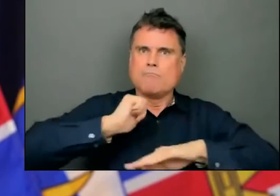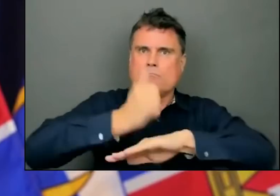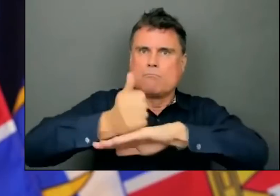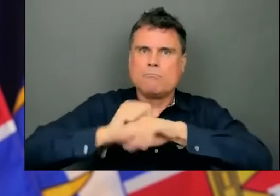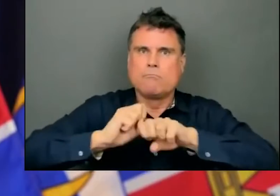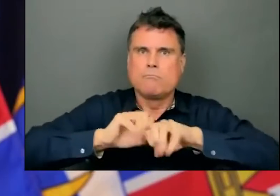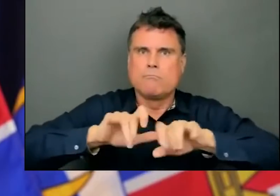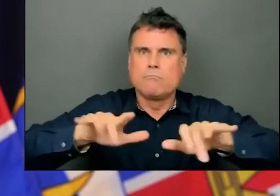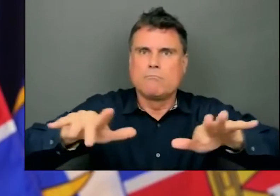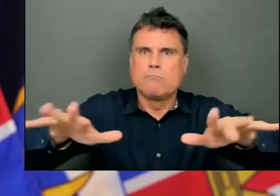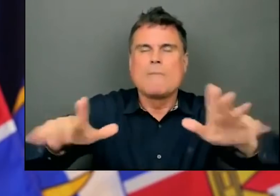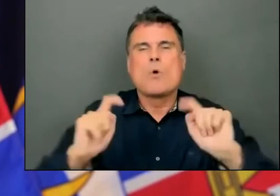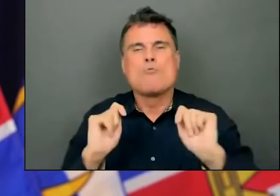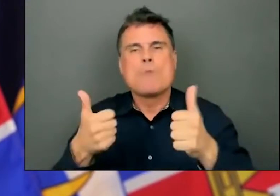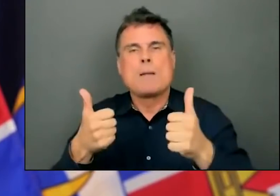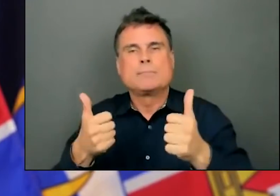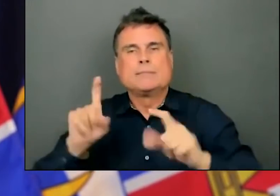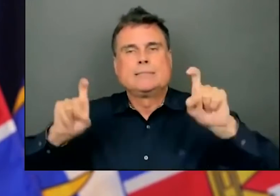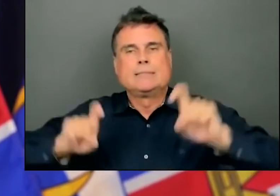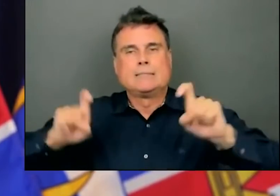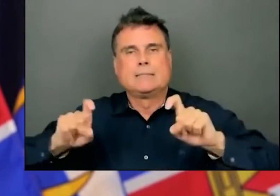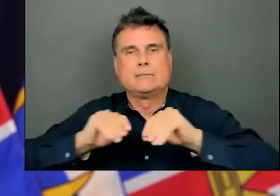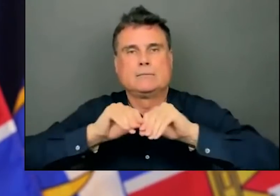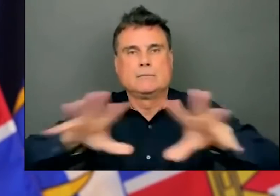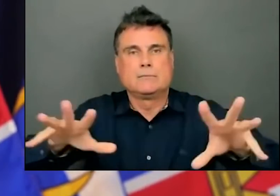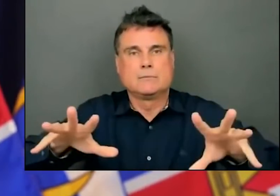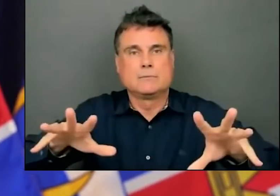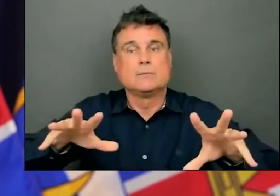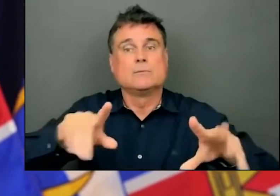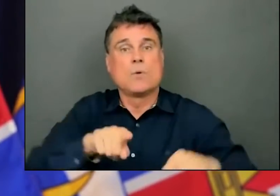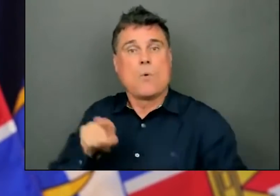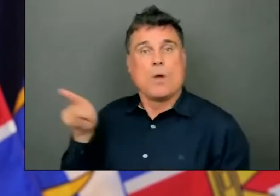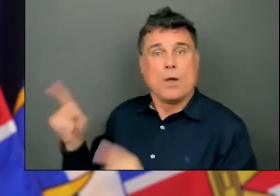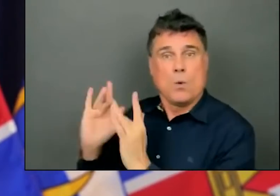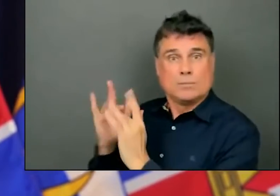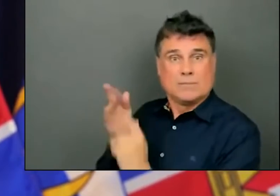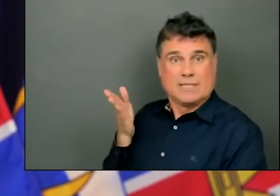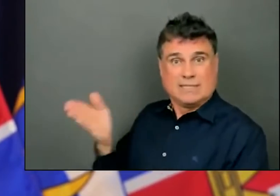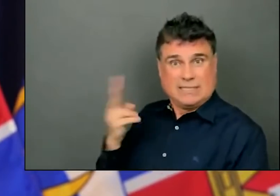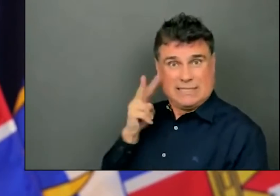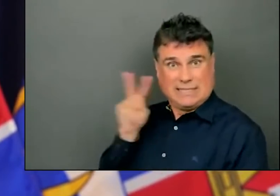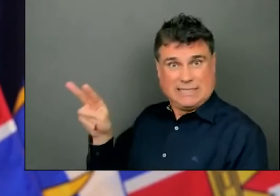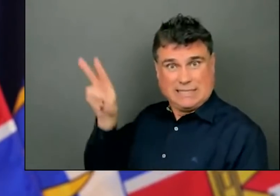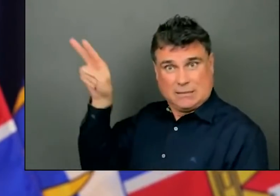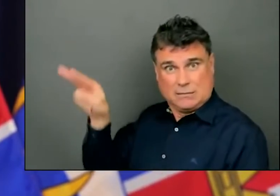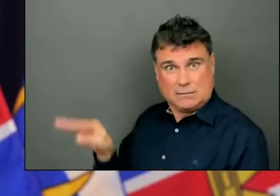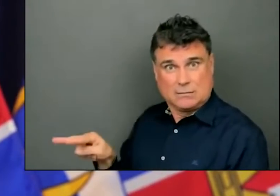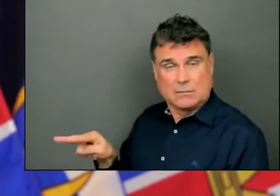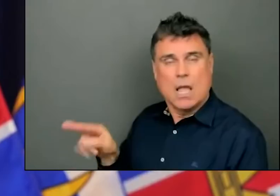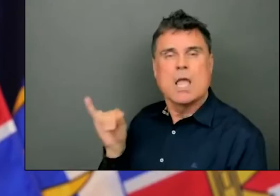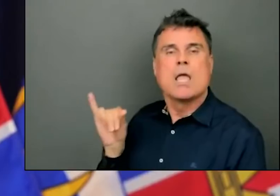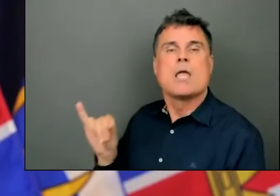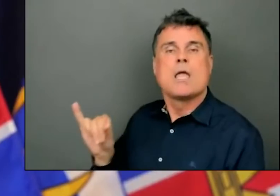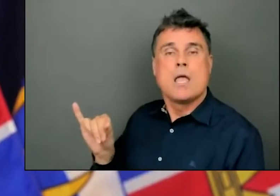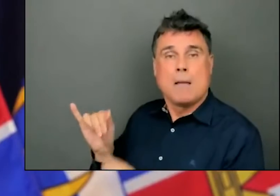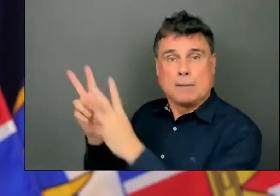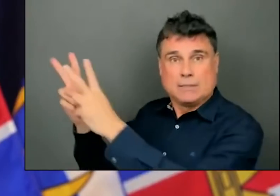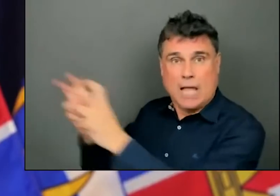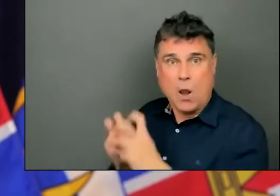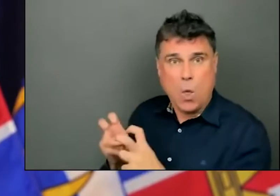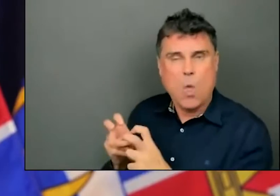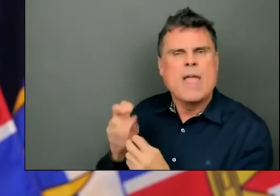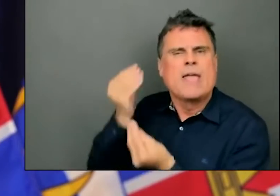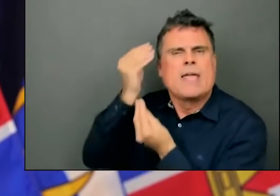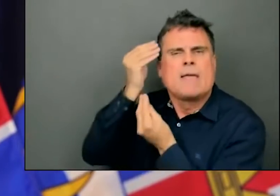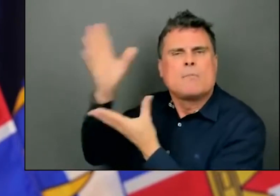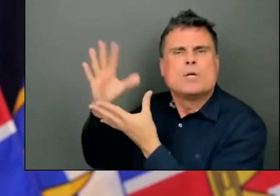can target people being able to download that information in a specific community. I'm thinking in the future, if